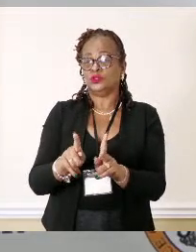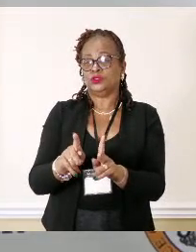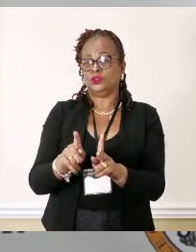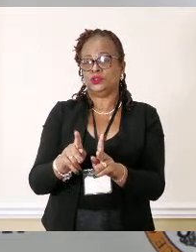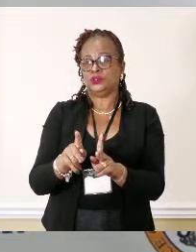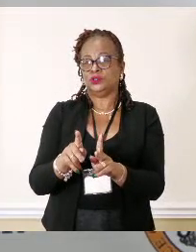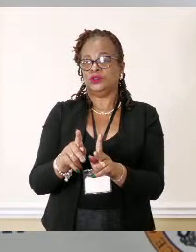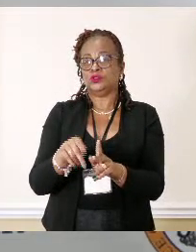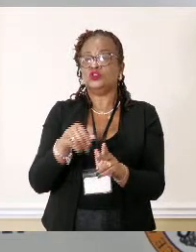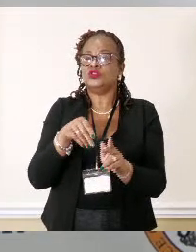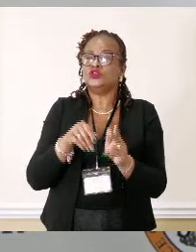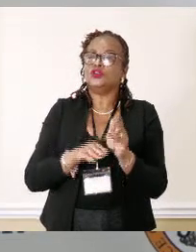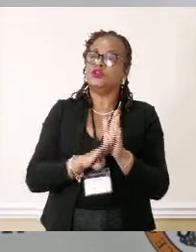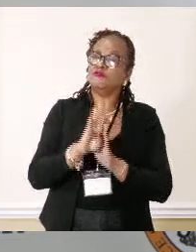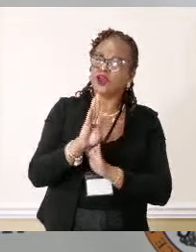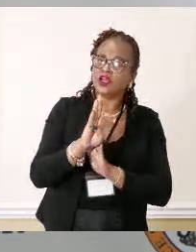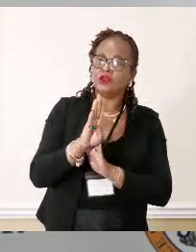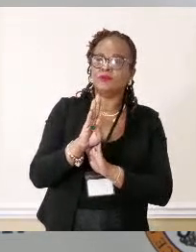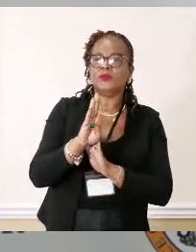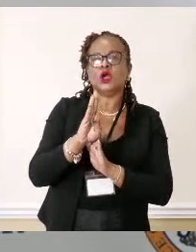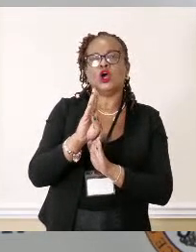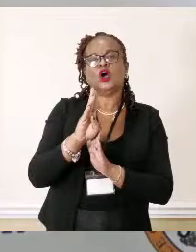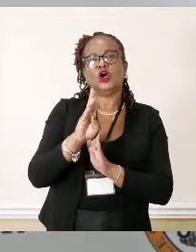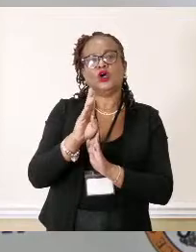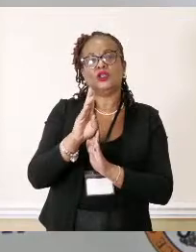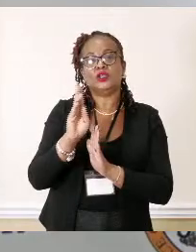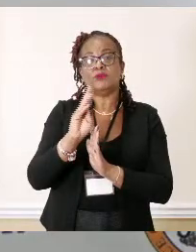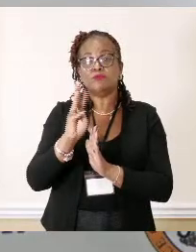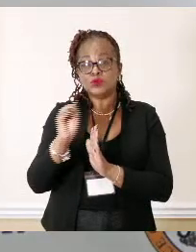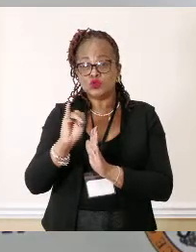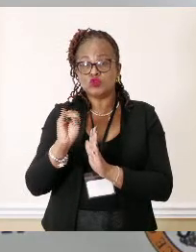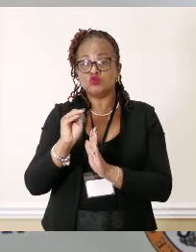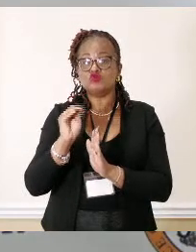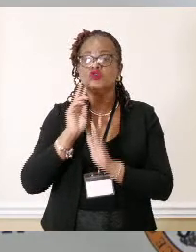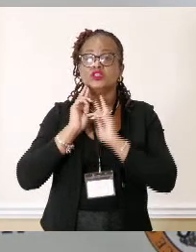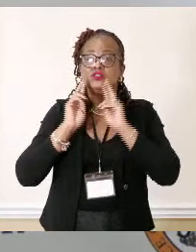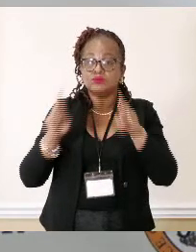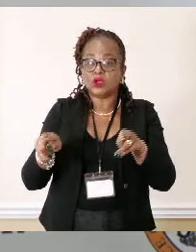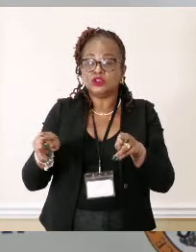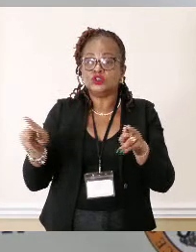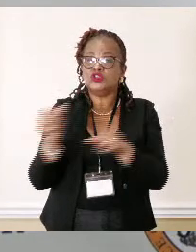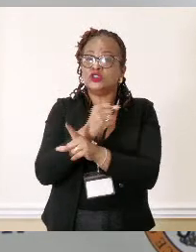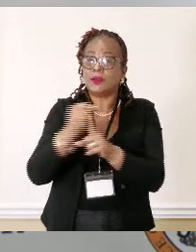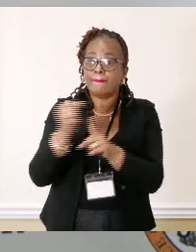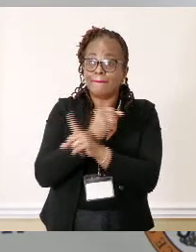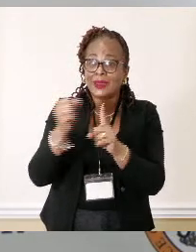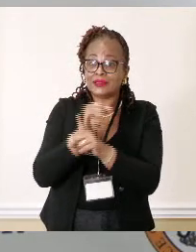to develop an immune response to combat this infection.